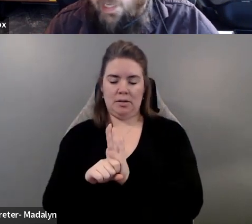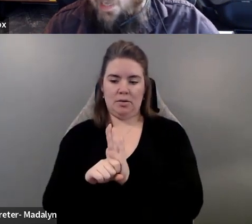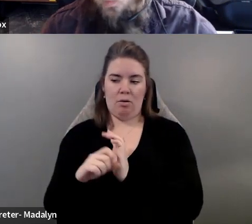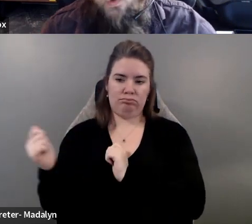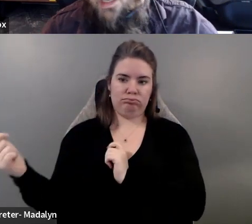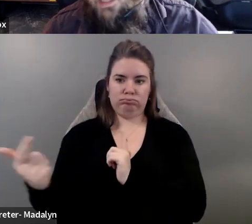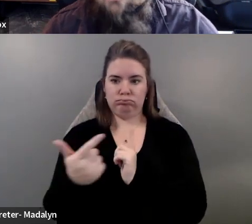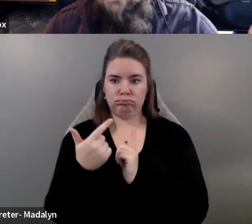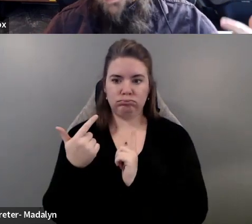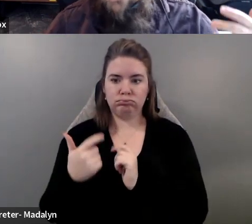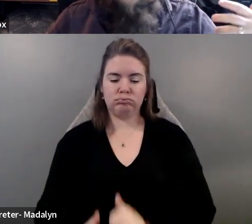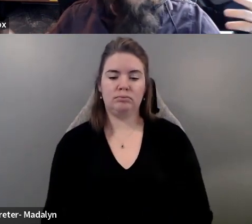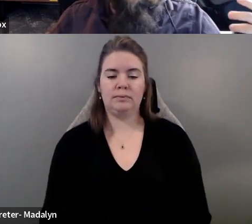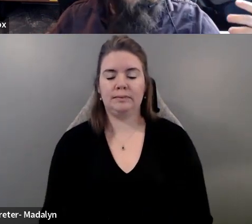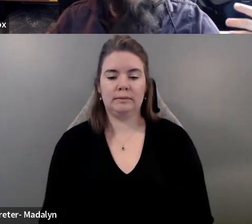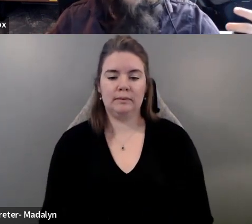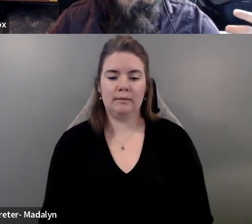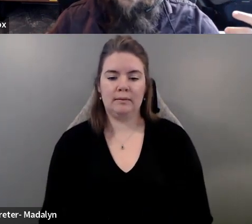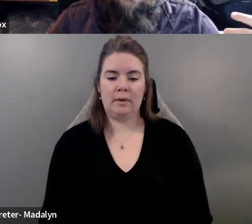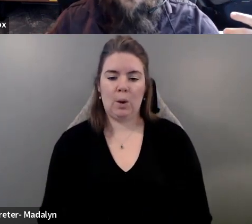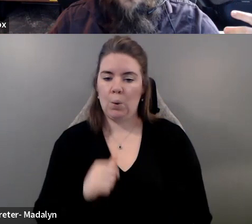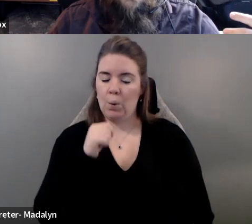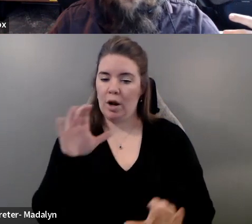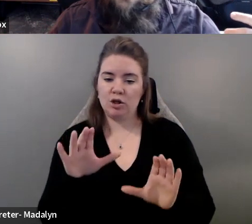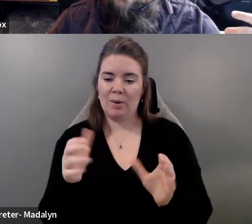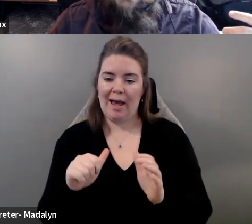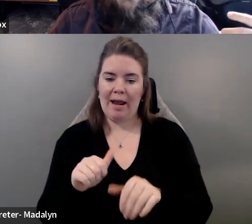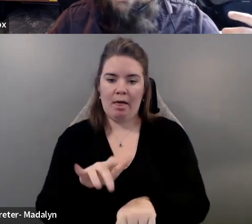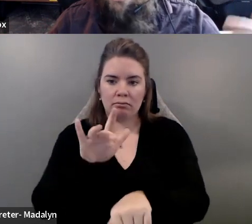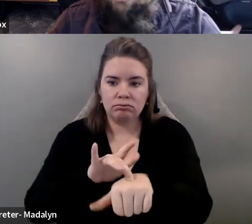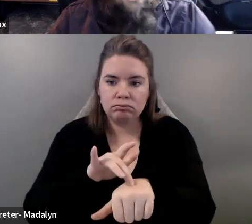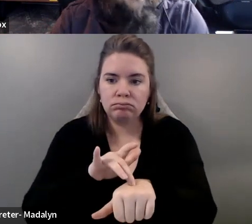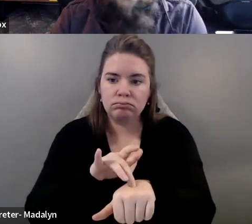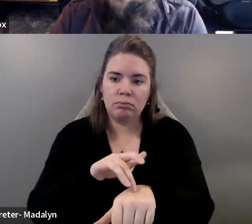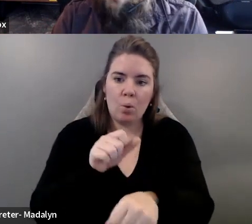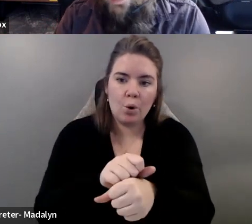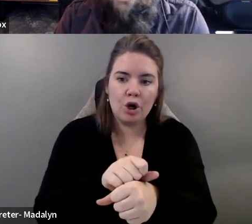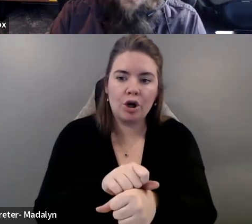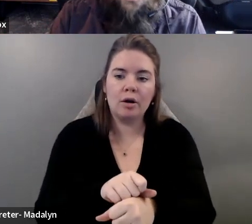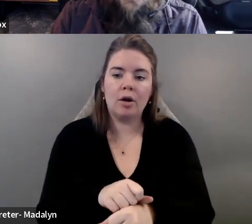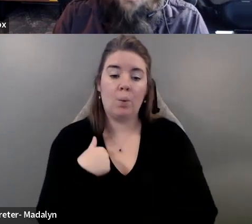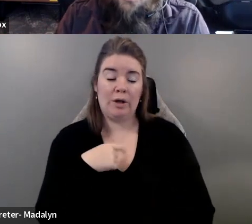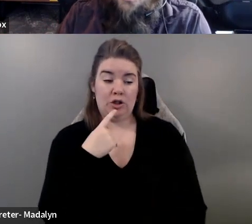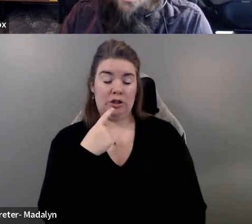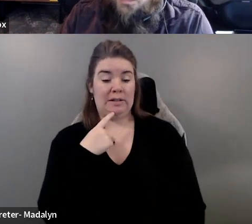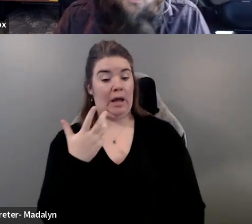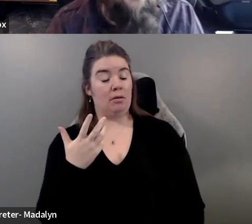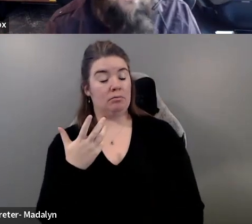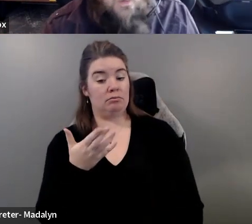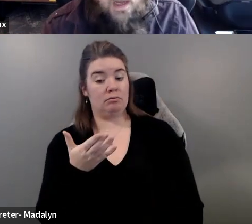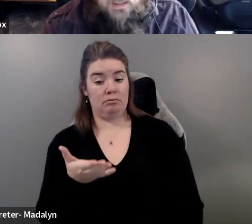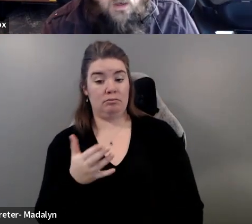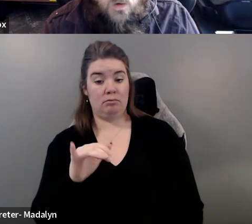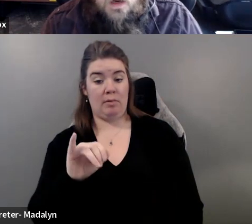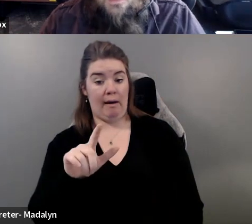And again, we're not doing any of the boots on the ground work, right? We're just saying, all right, here's where IL is, here's